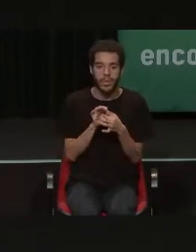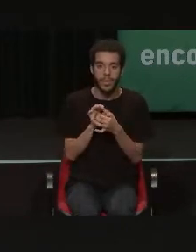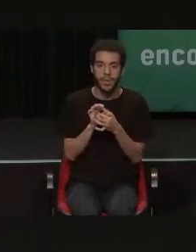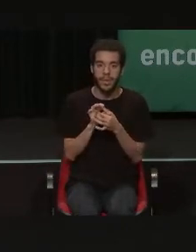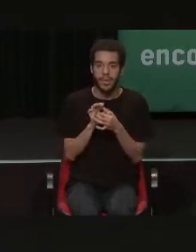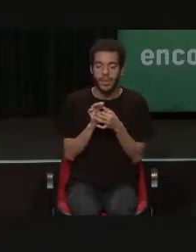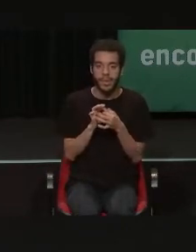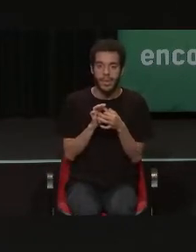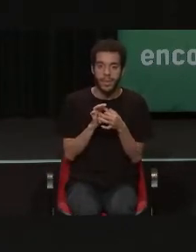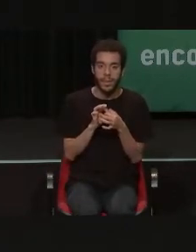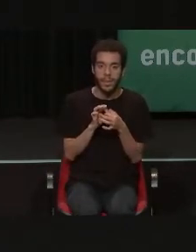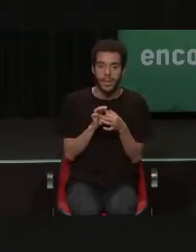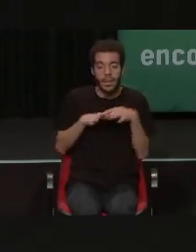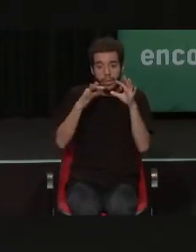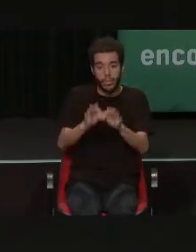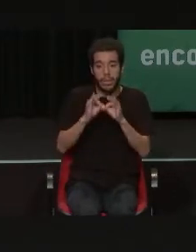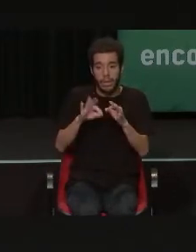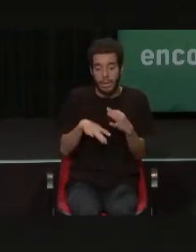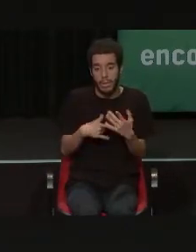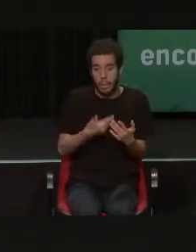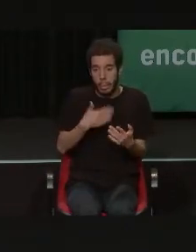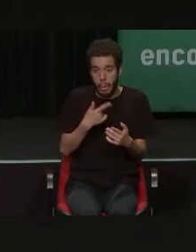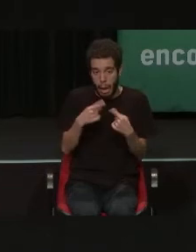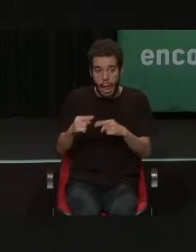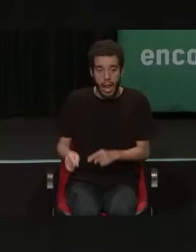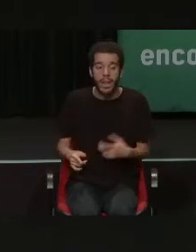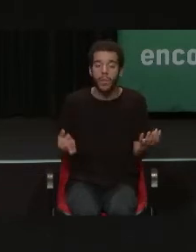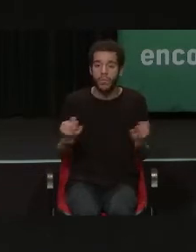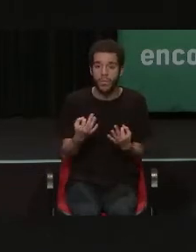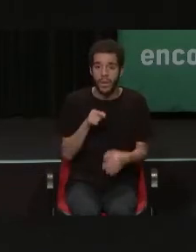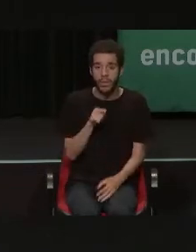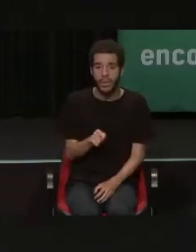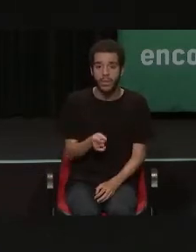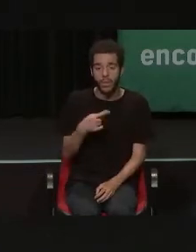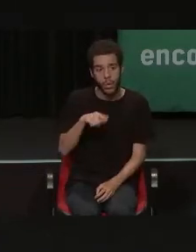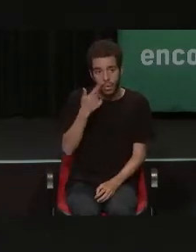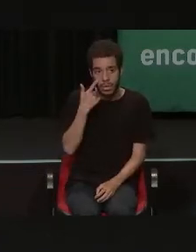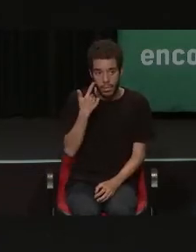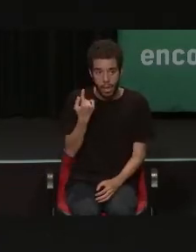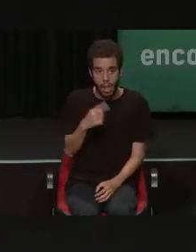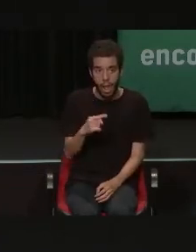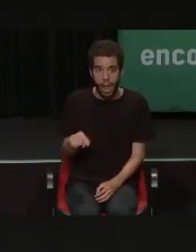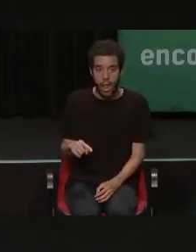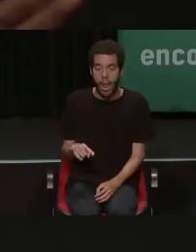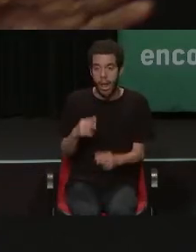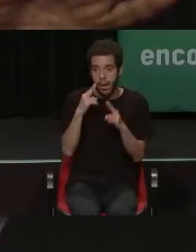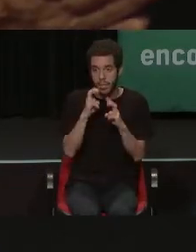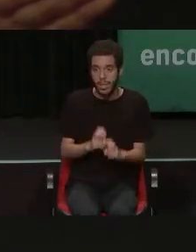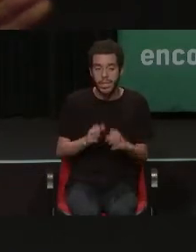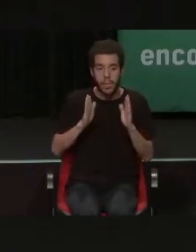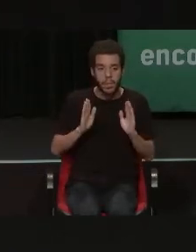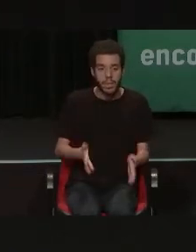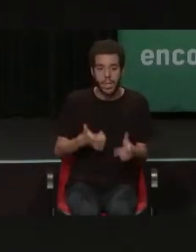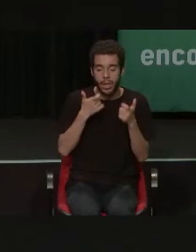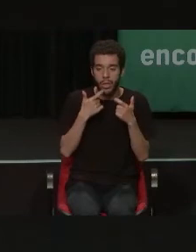treatments. So that in fact is what we all know is that in research we need everything